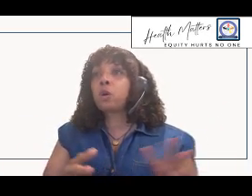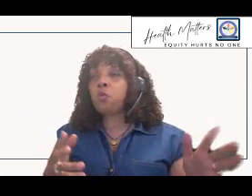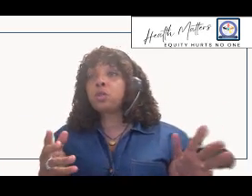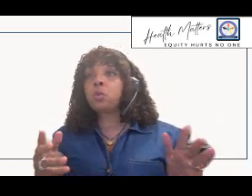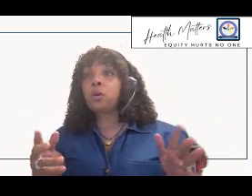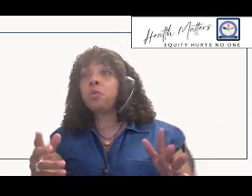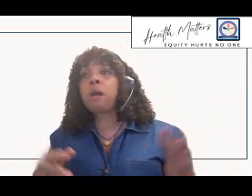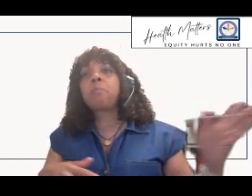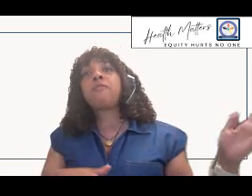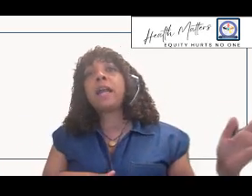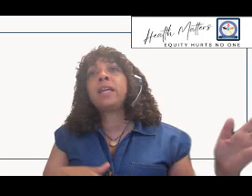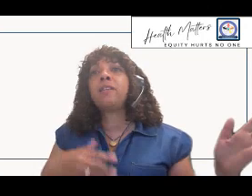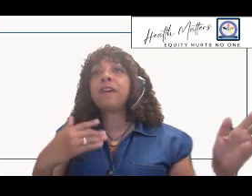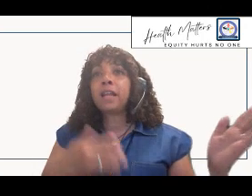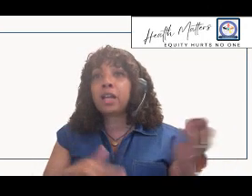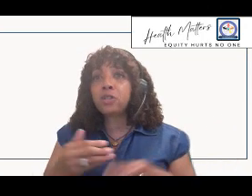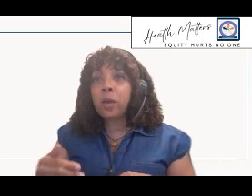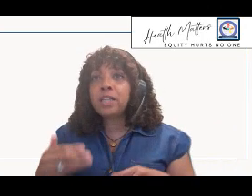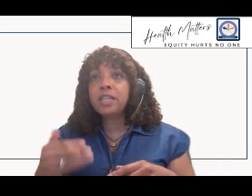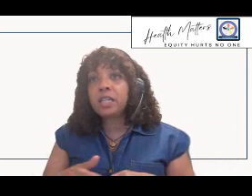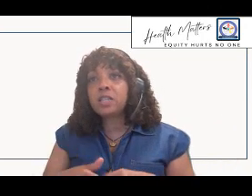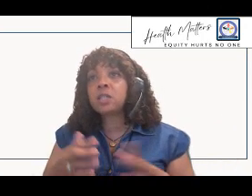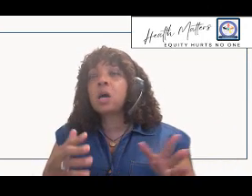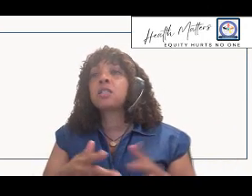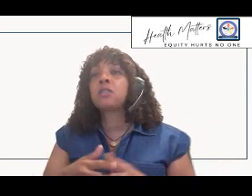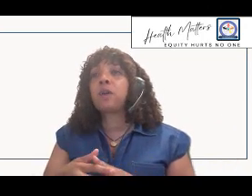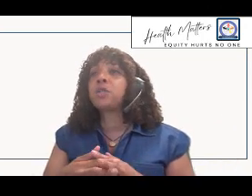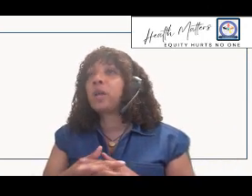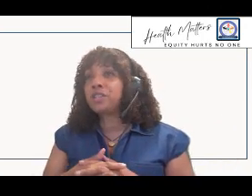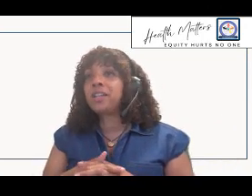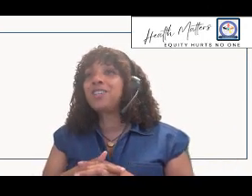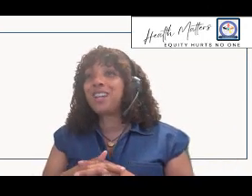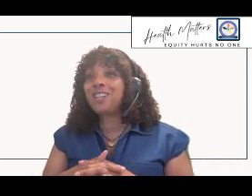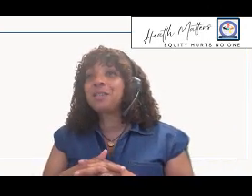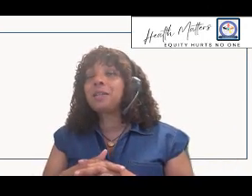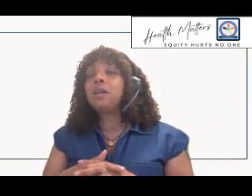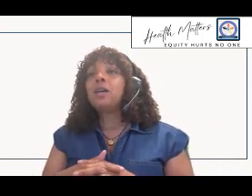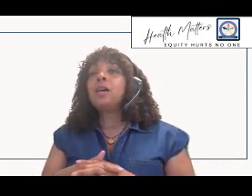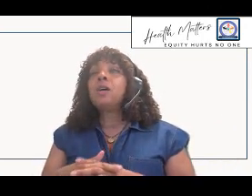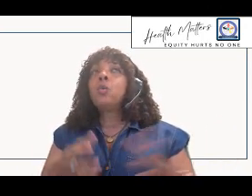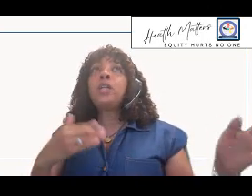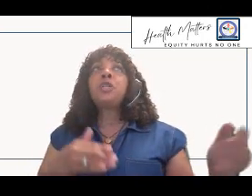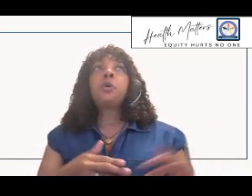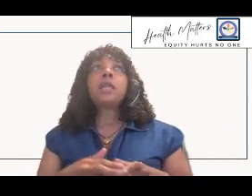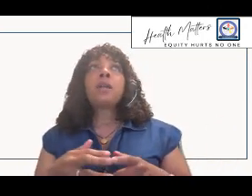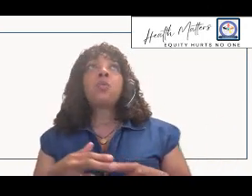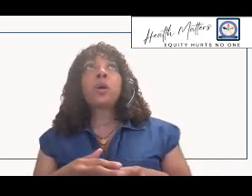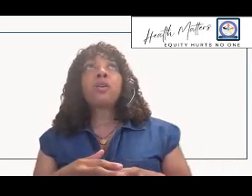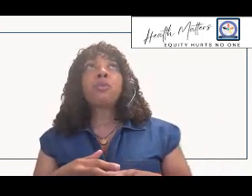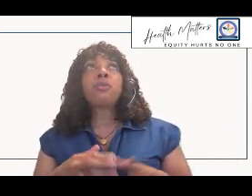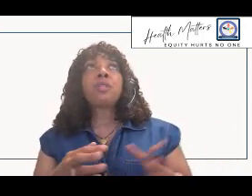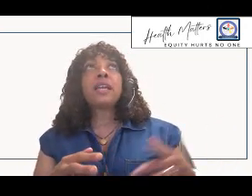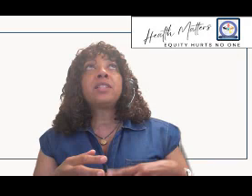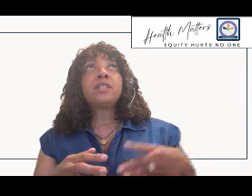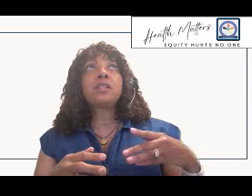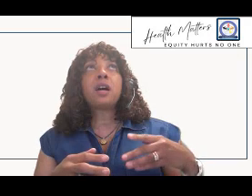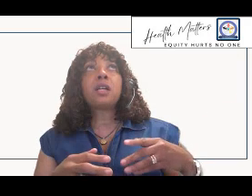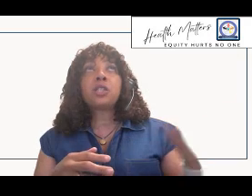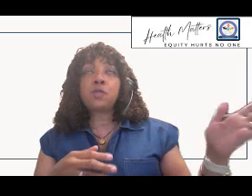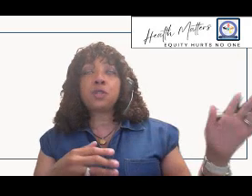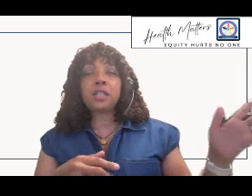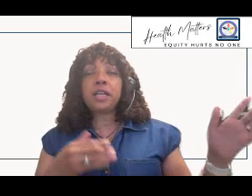provider workforce growth by providing a financial way to ease the cost of graduation education. We do a lot of work through the